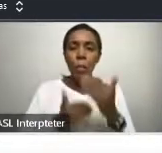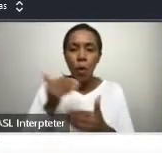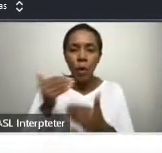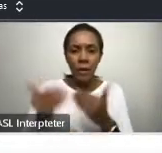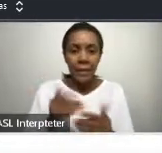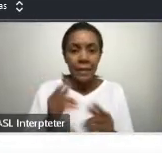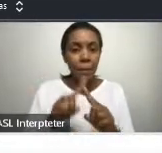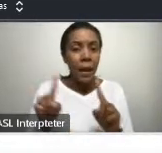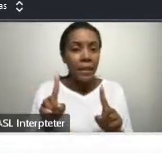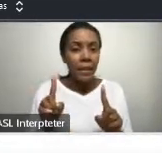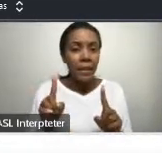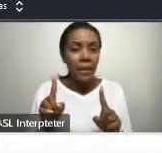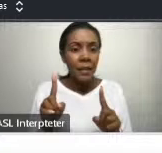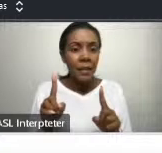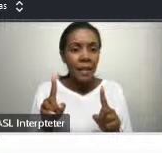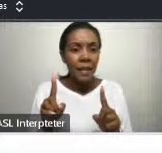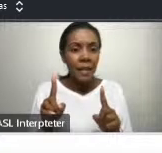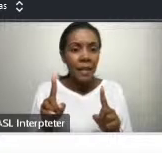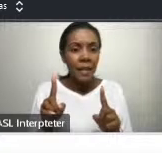those